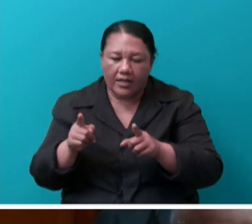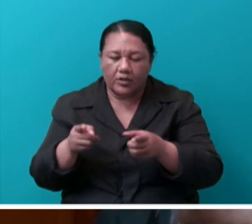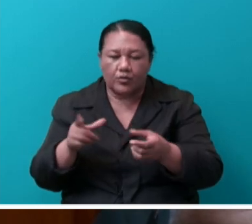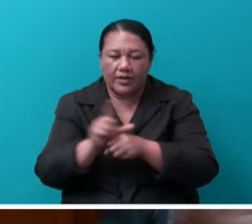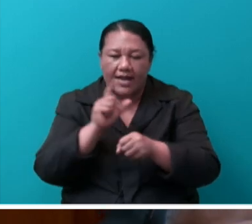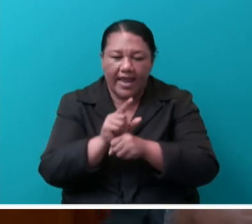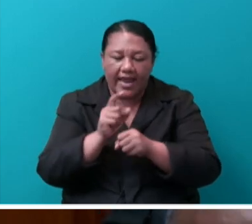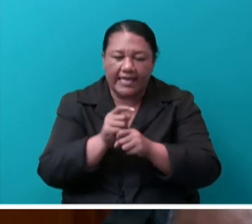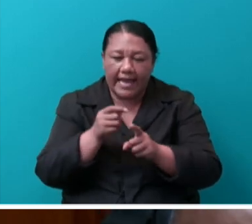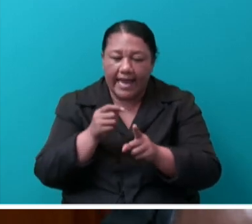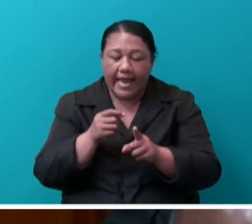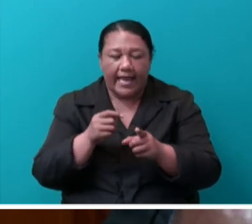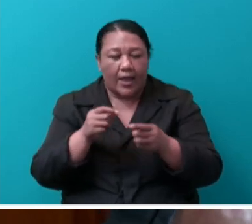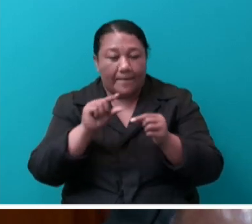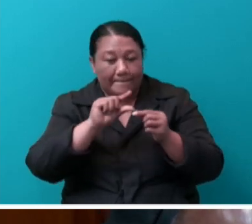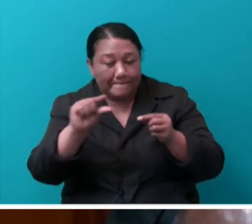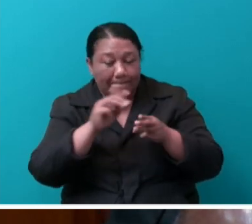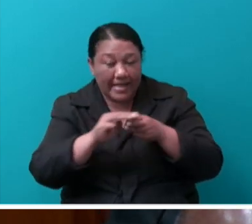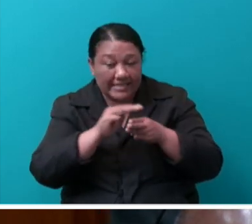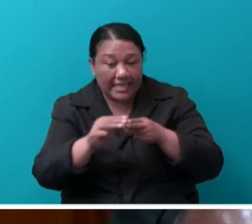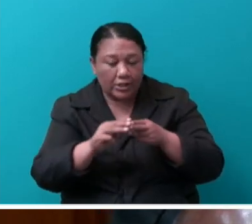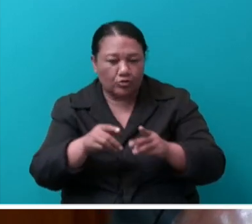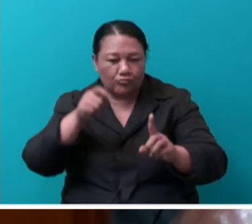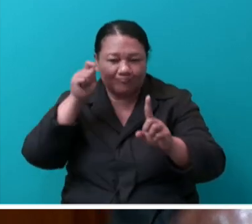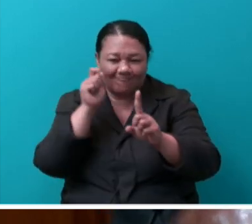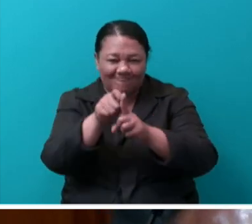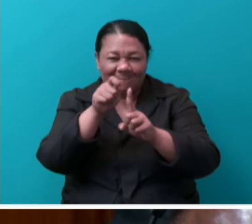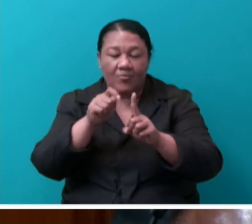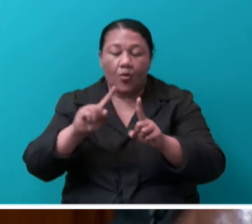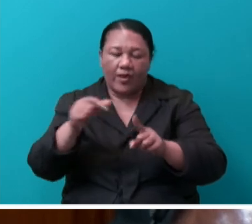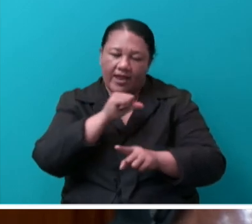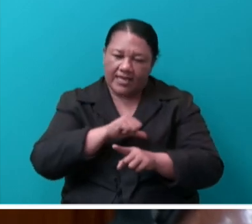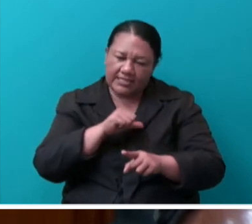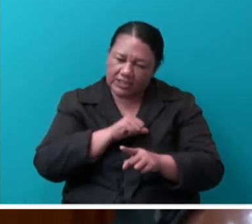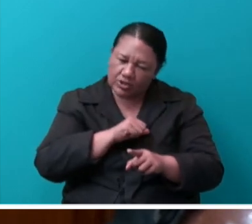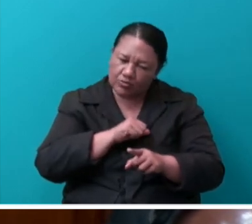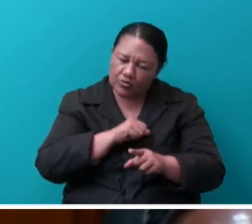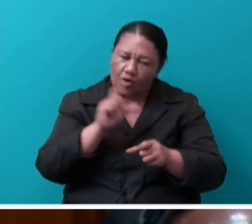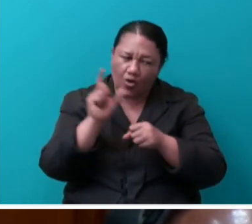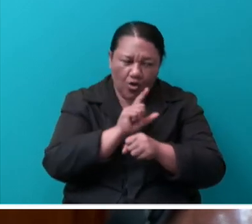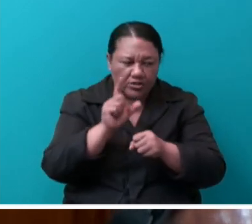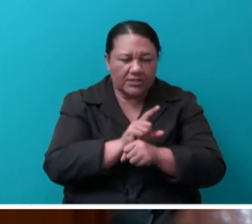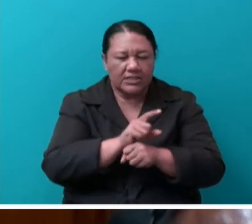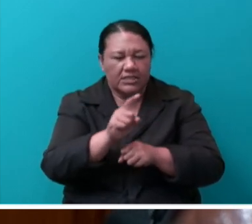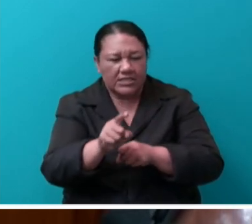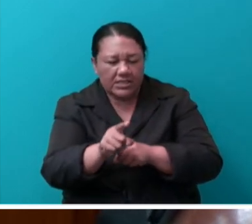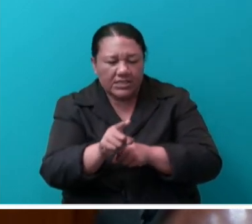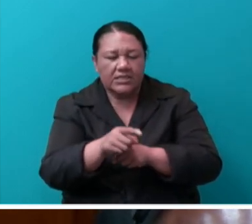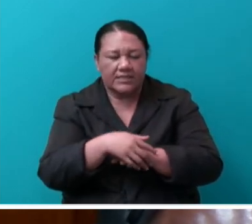to target those attitudes that are causing violence and to be able to help in change of